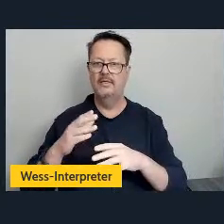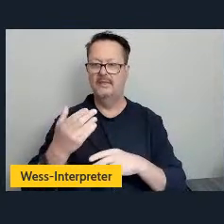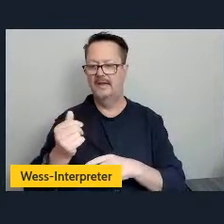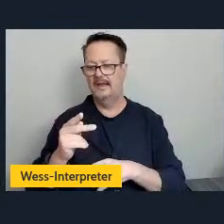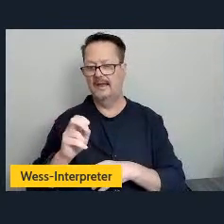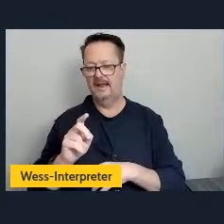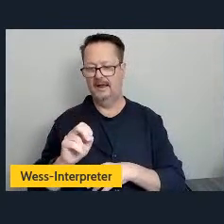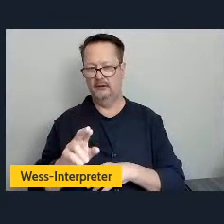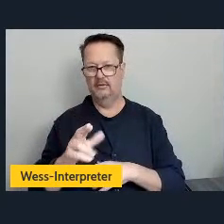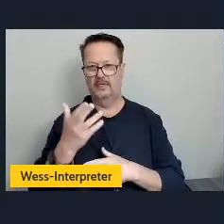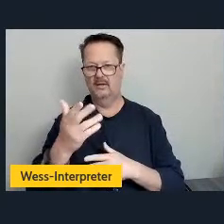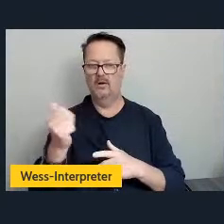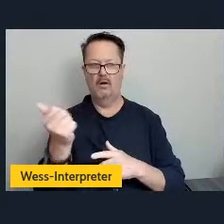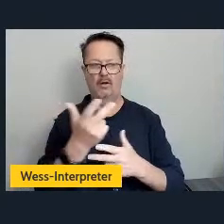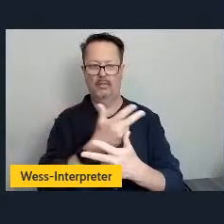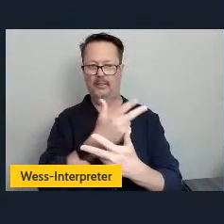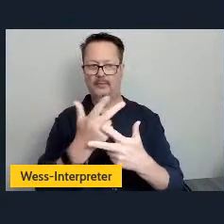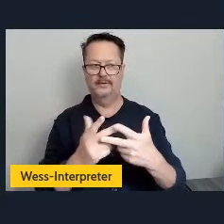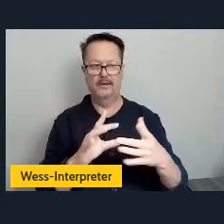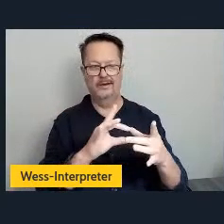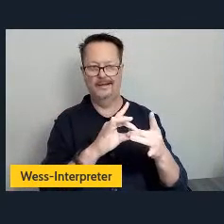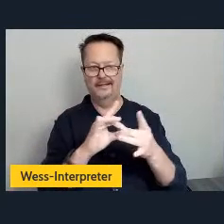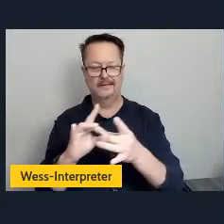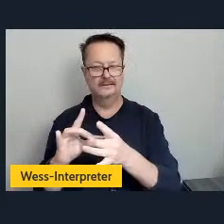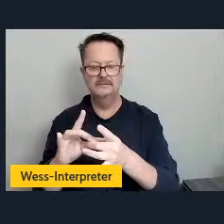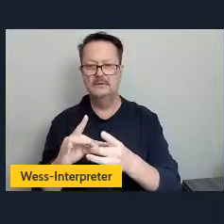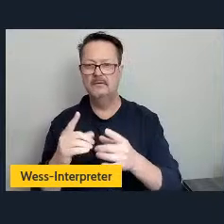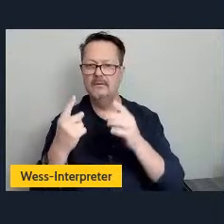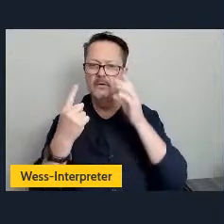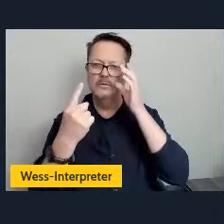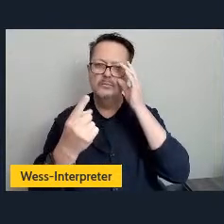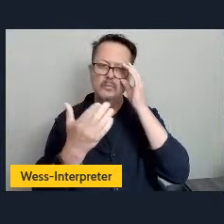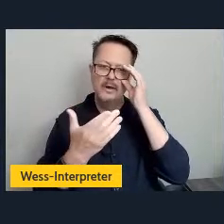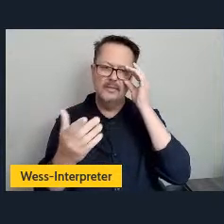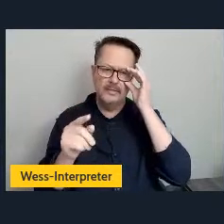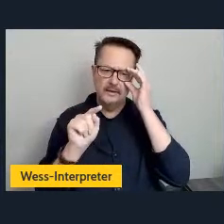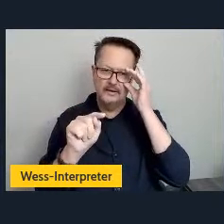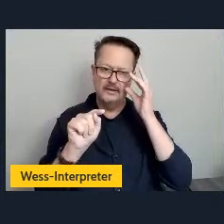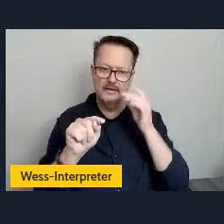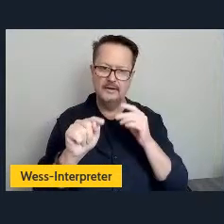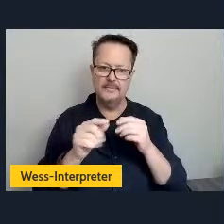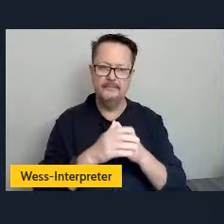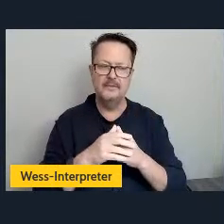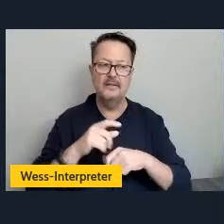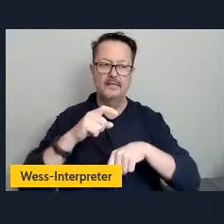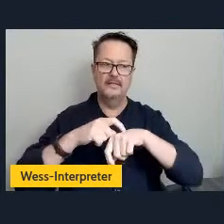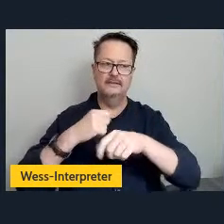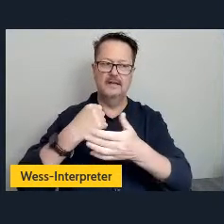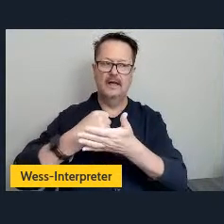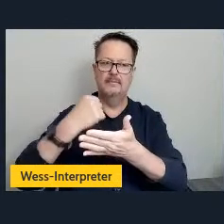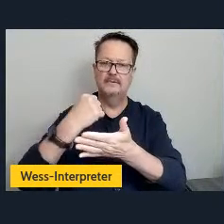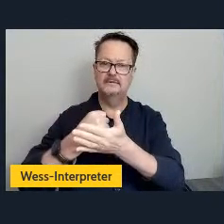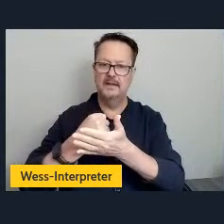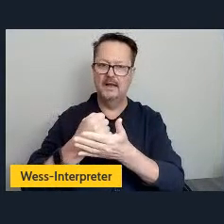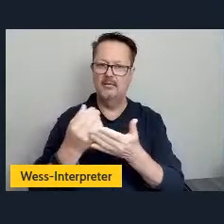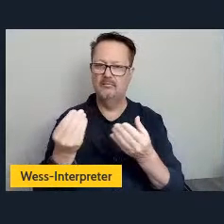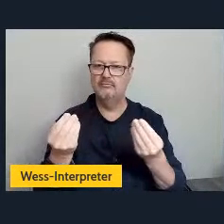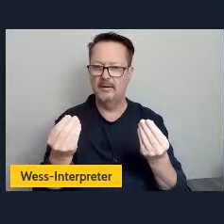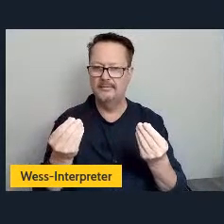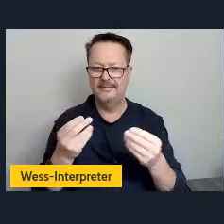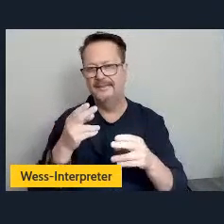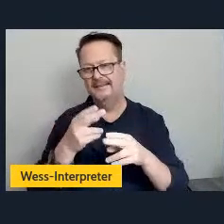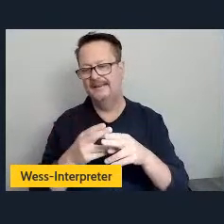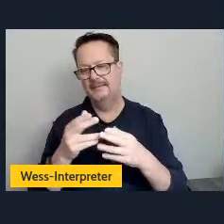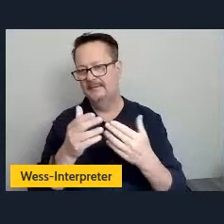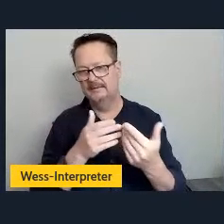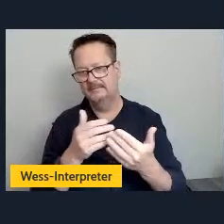these three pieces are connected. There is one thing here, it's the timestamp property. The name doesn't really